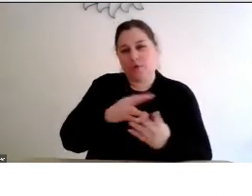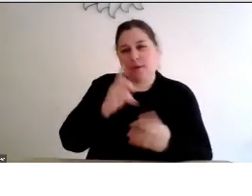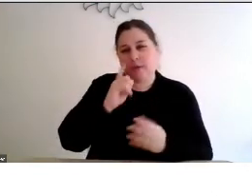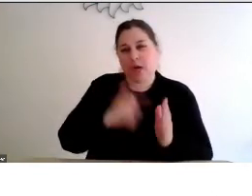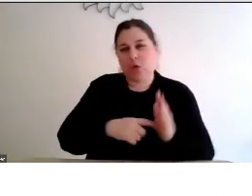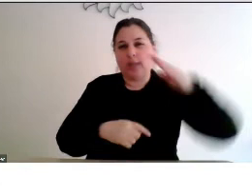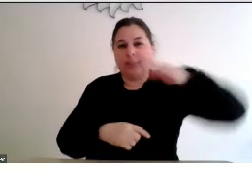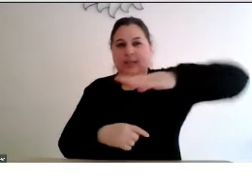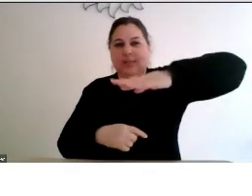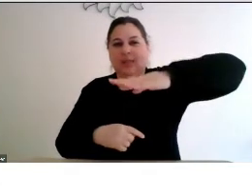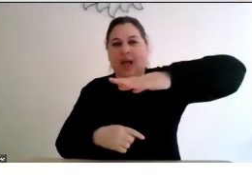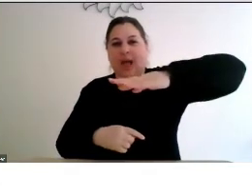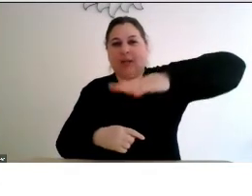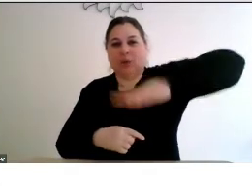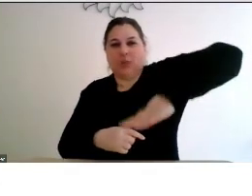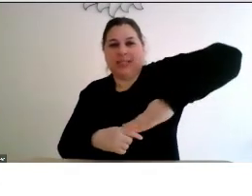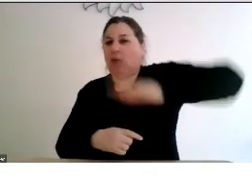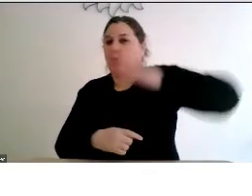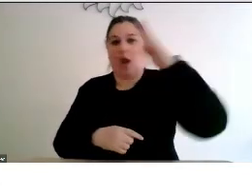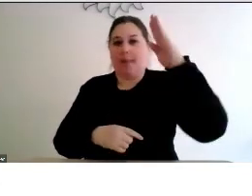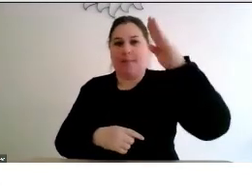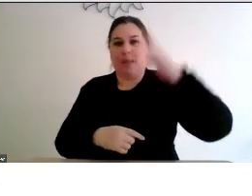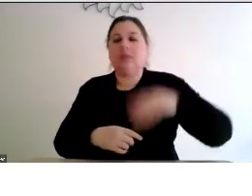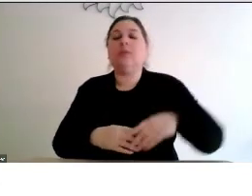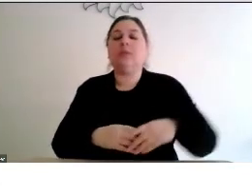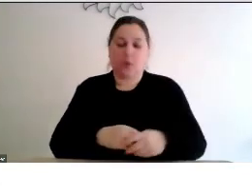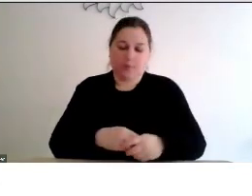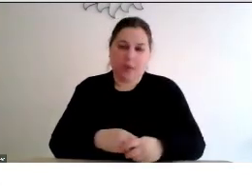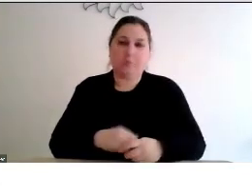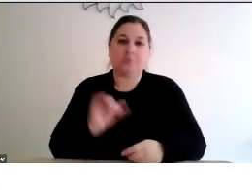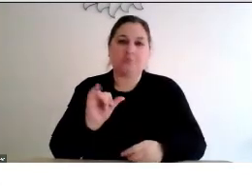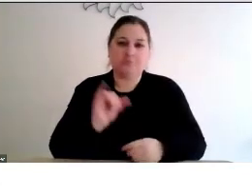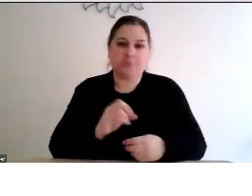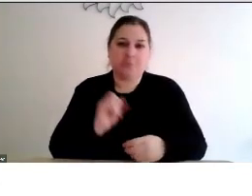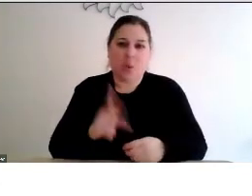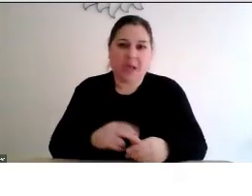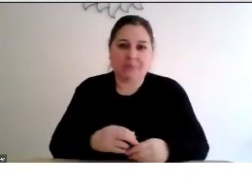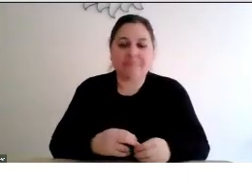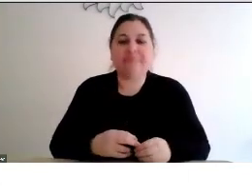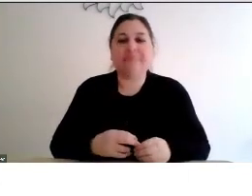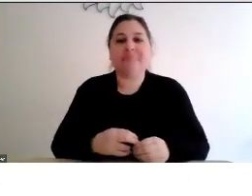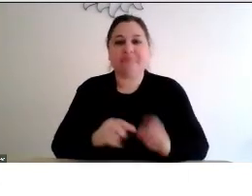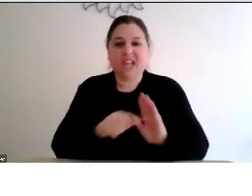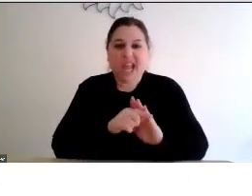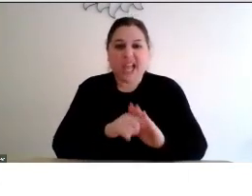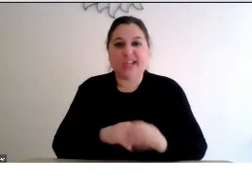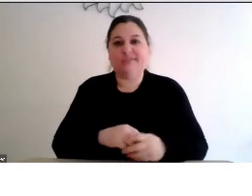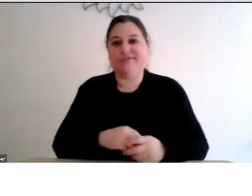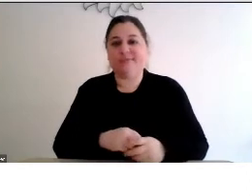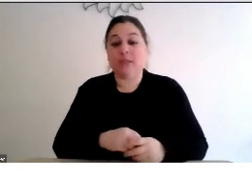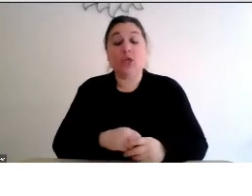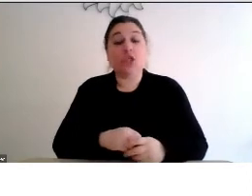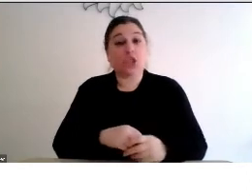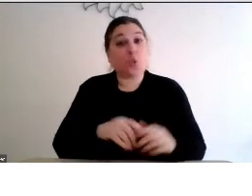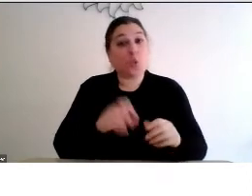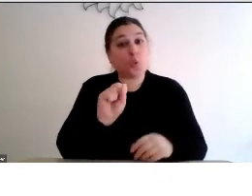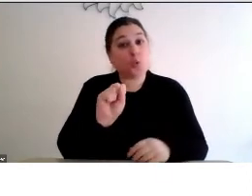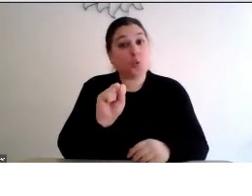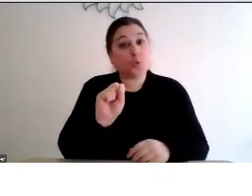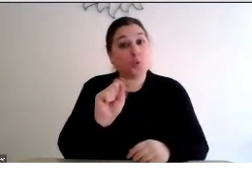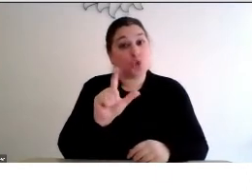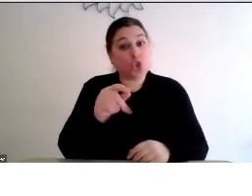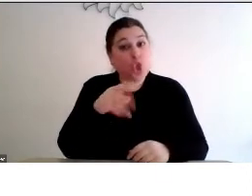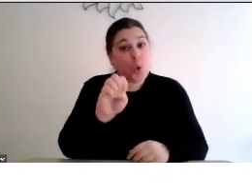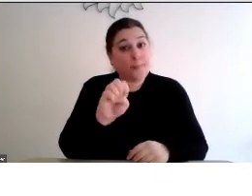right. So that's why I'm saying it's a negative slope. Okay, so they have the same slope, but different